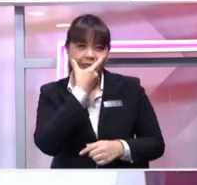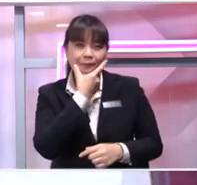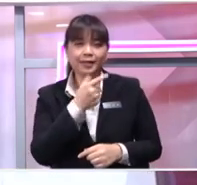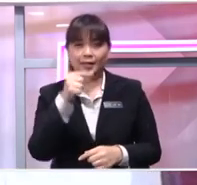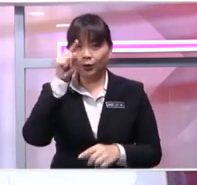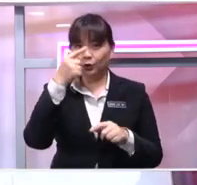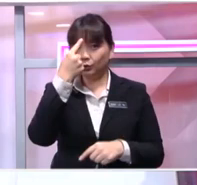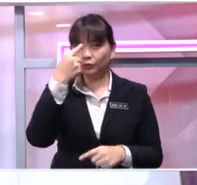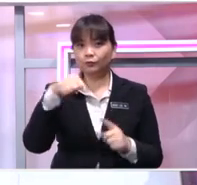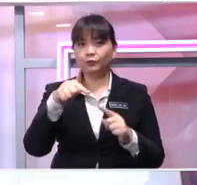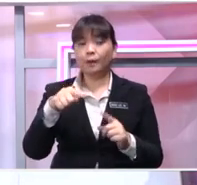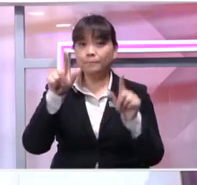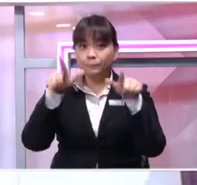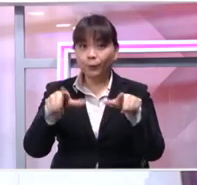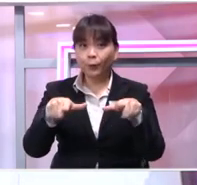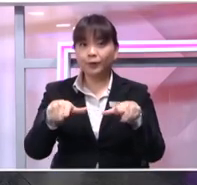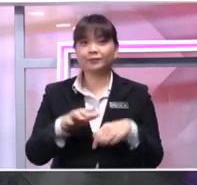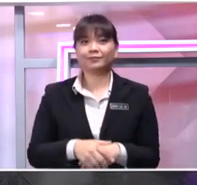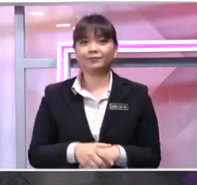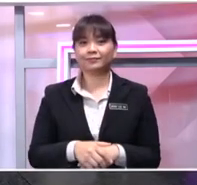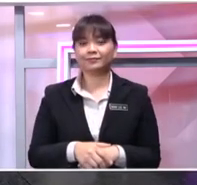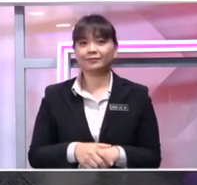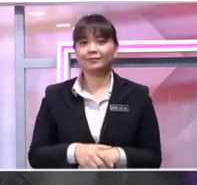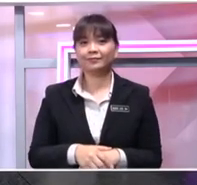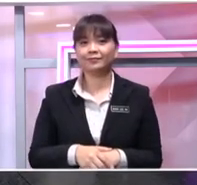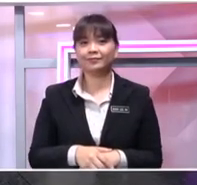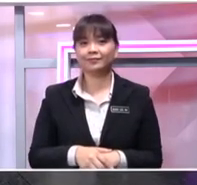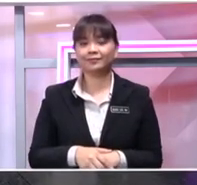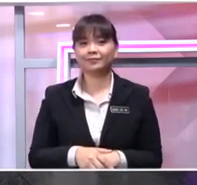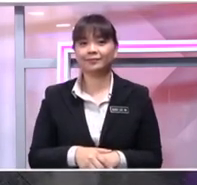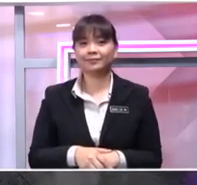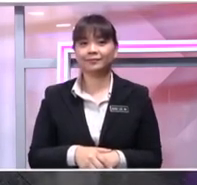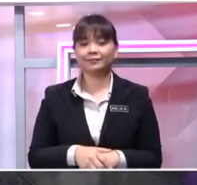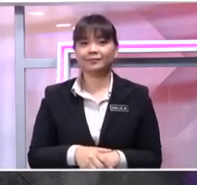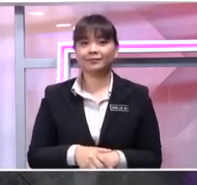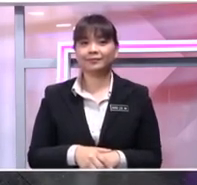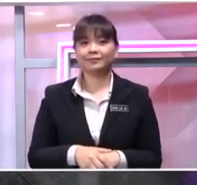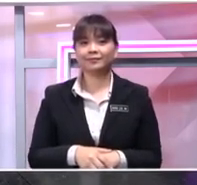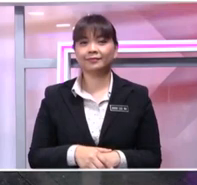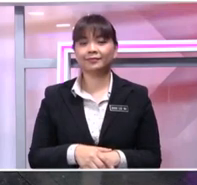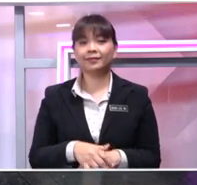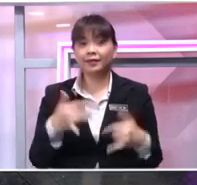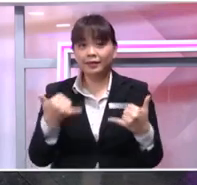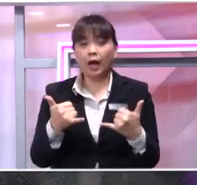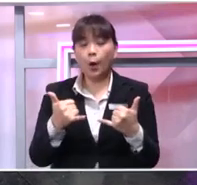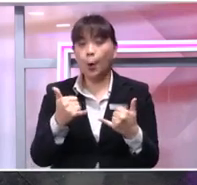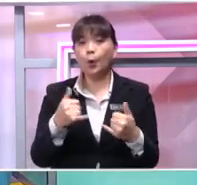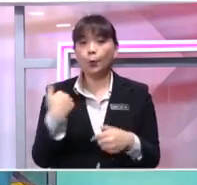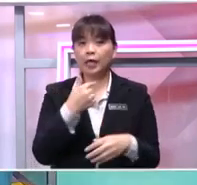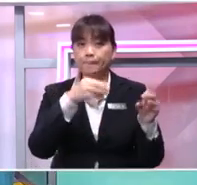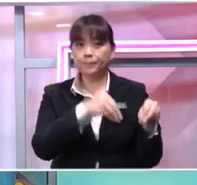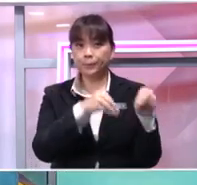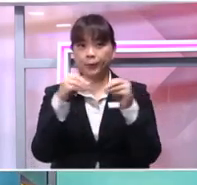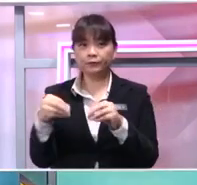you know you learn your lesson. Yes. Okay. Good job. Okay. Thank you so much. We can move to our next,